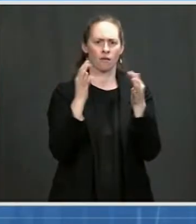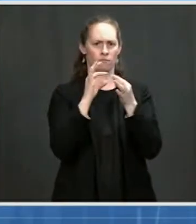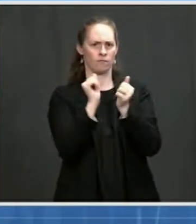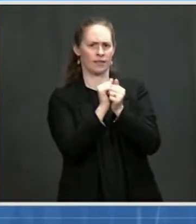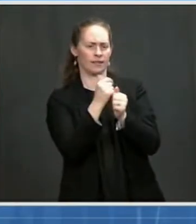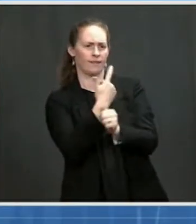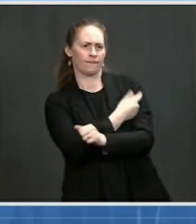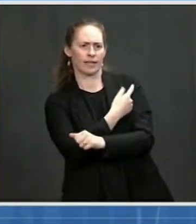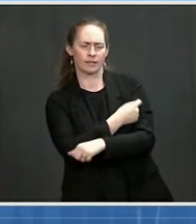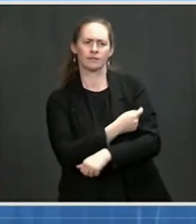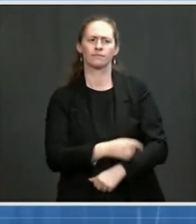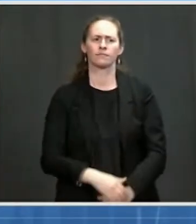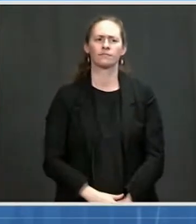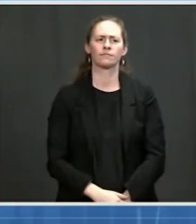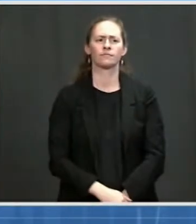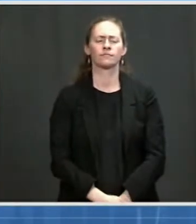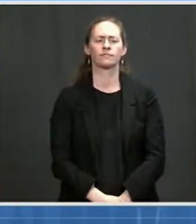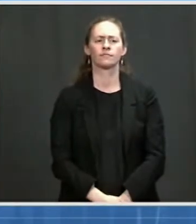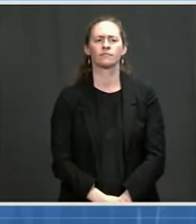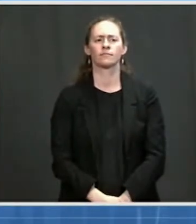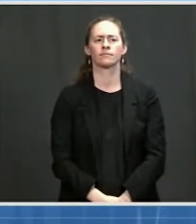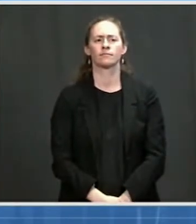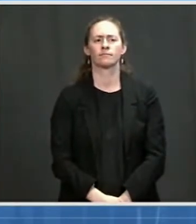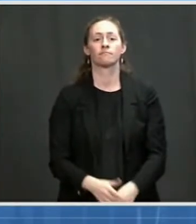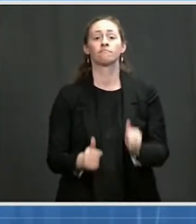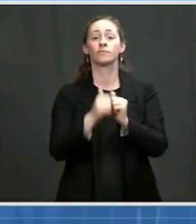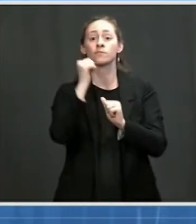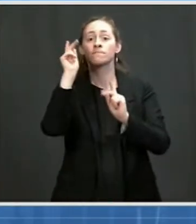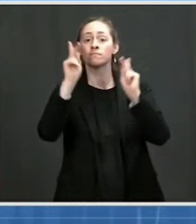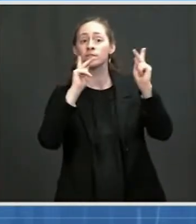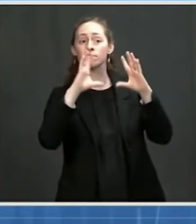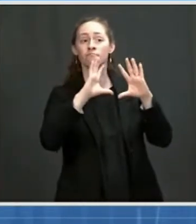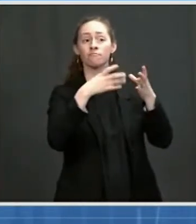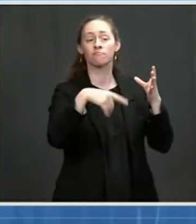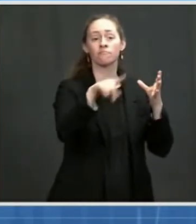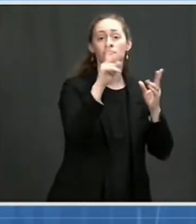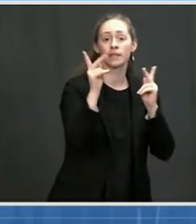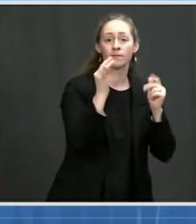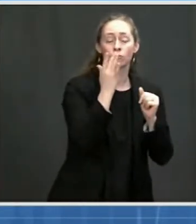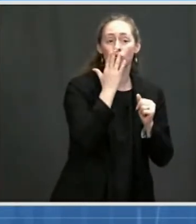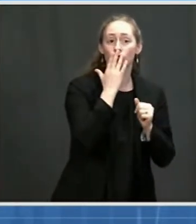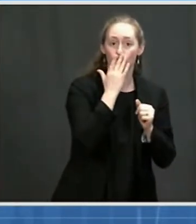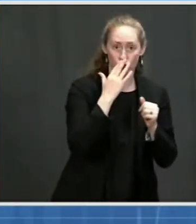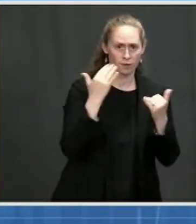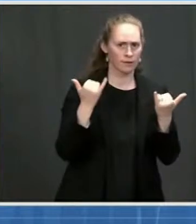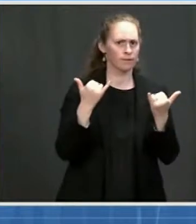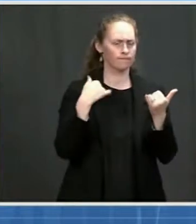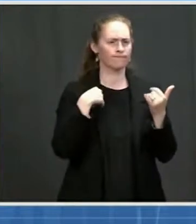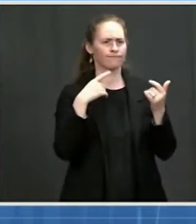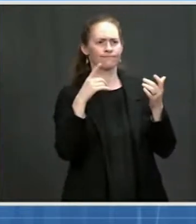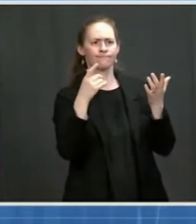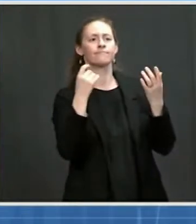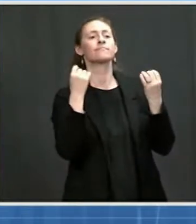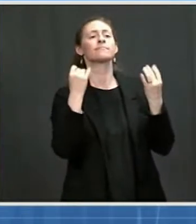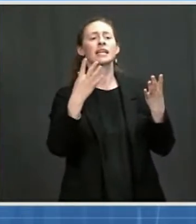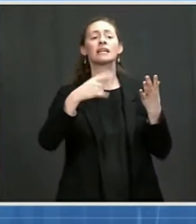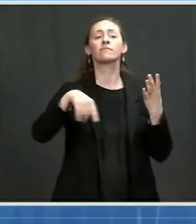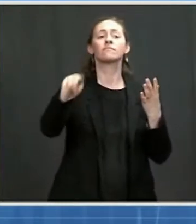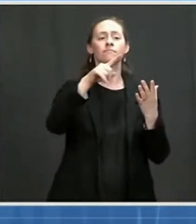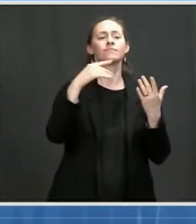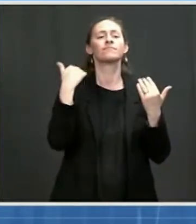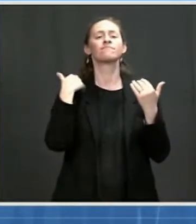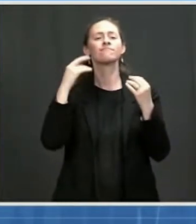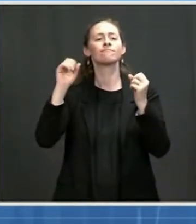have been administered to people of color. At the federally run mass vaccination centers through the Community Health Center